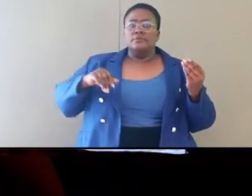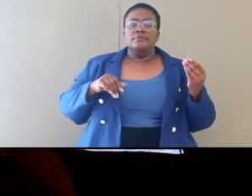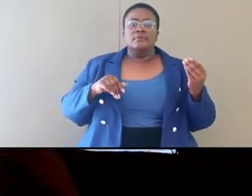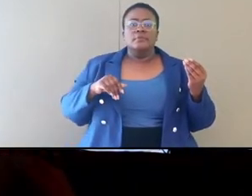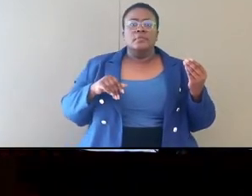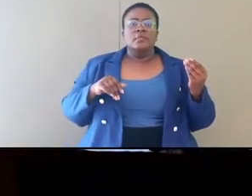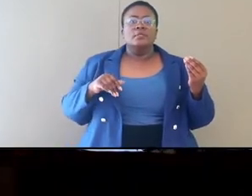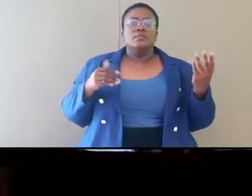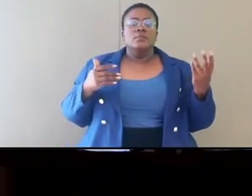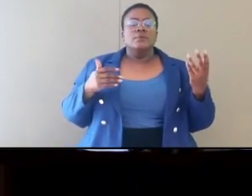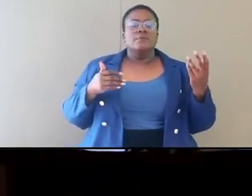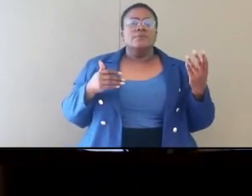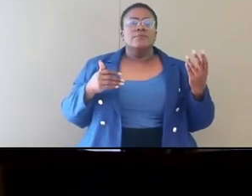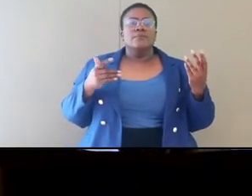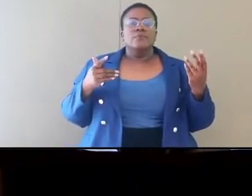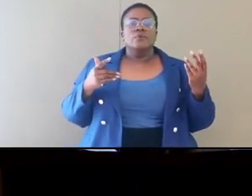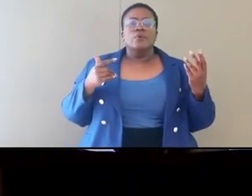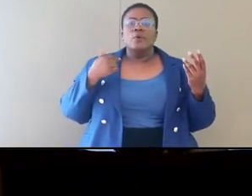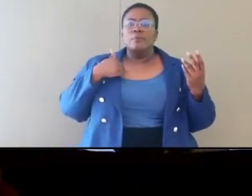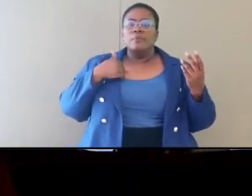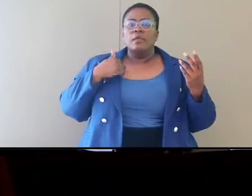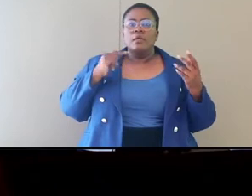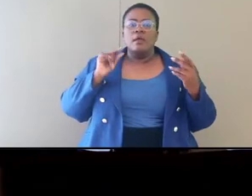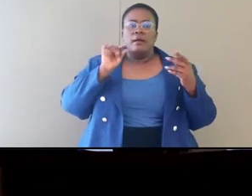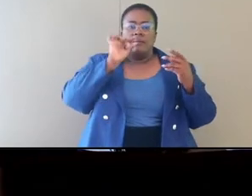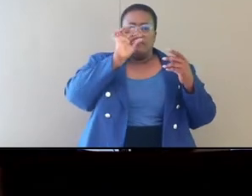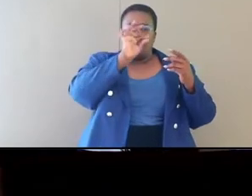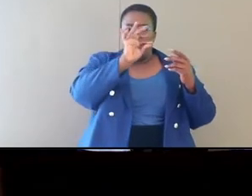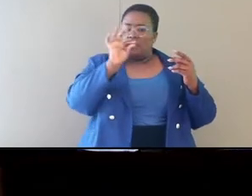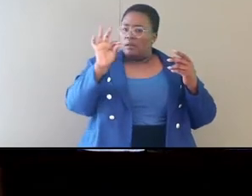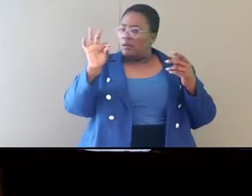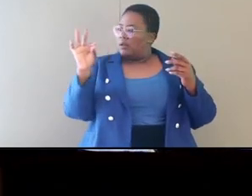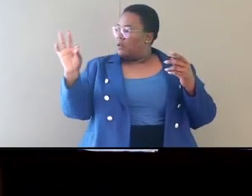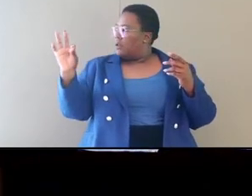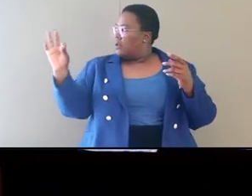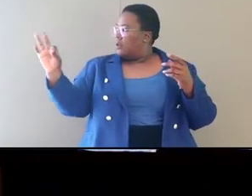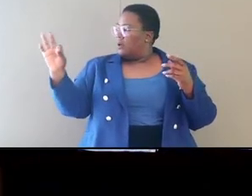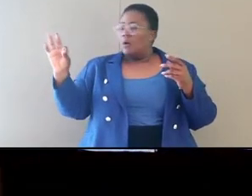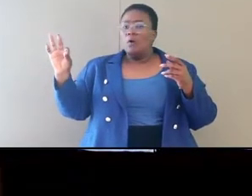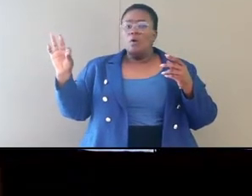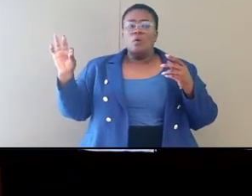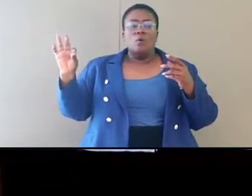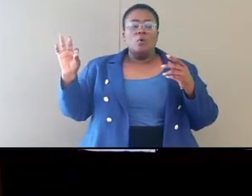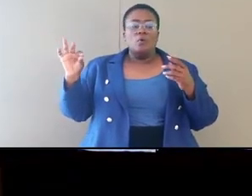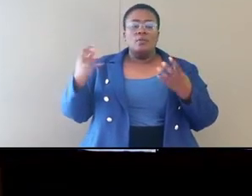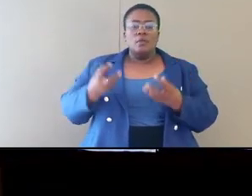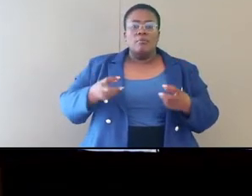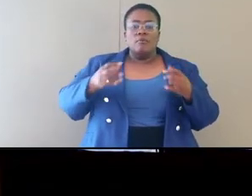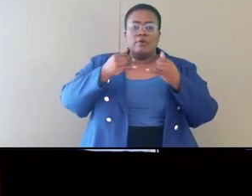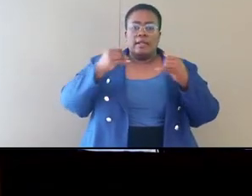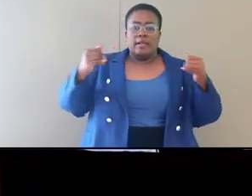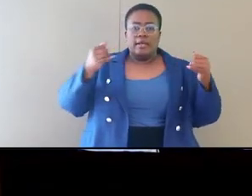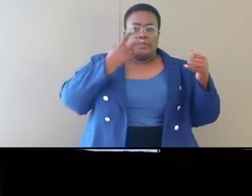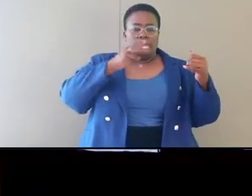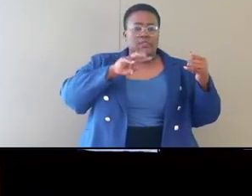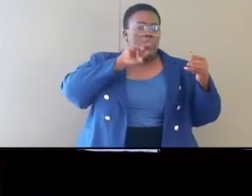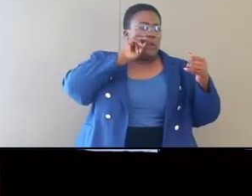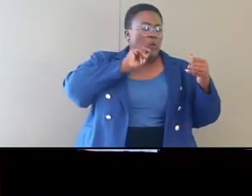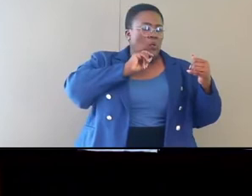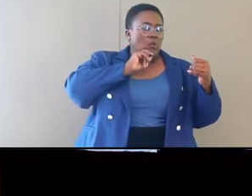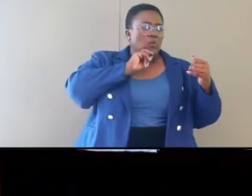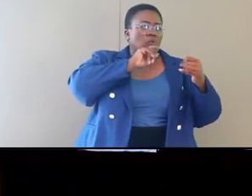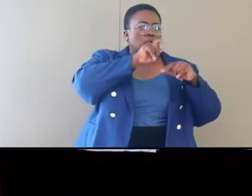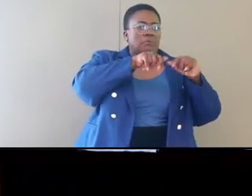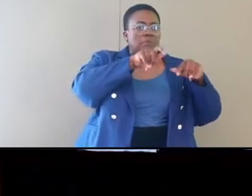need. And I've plotted them here against the poverty lines, just so we can see where they are. So, the older person's disability and care